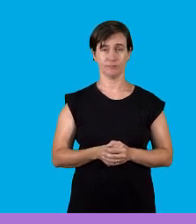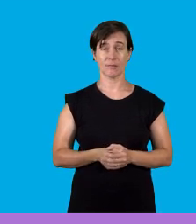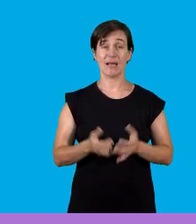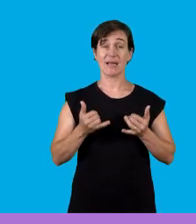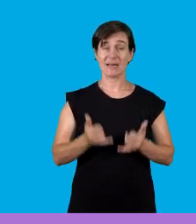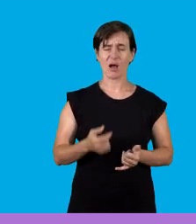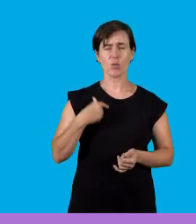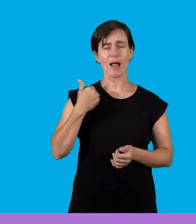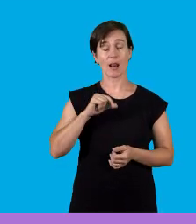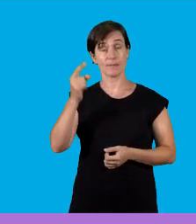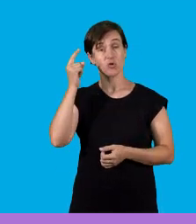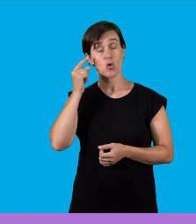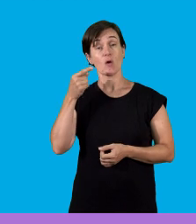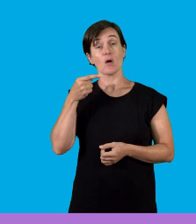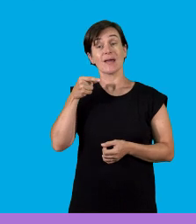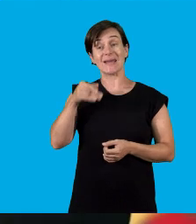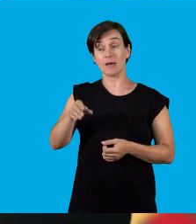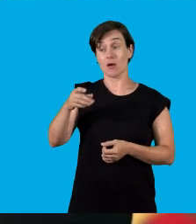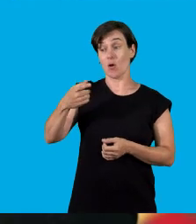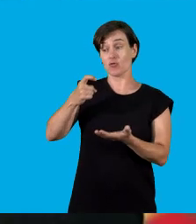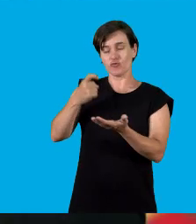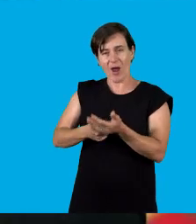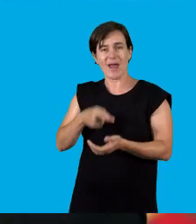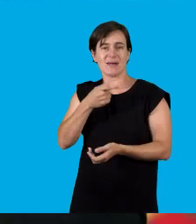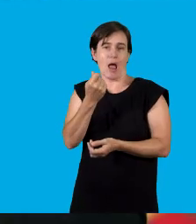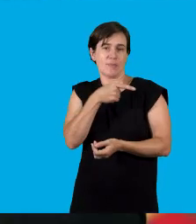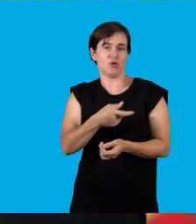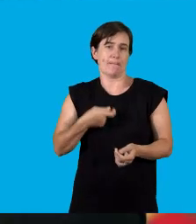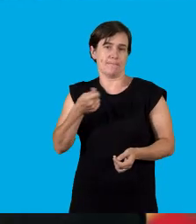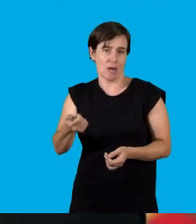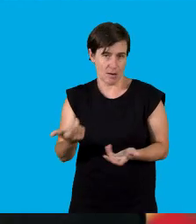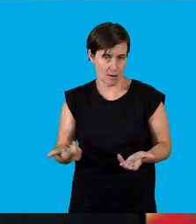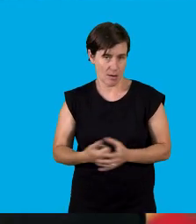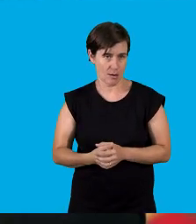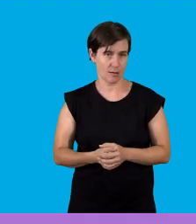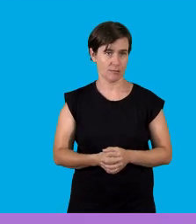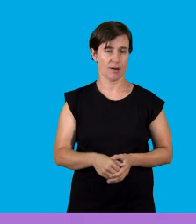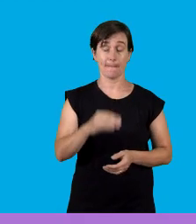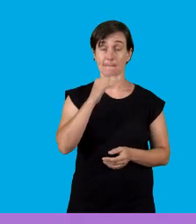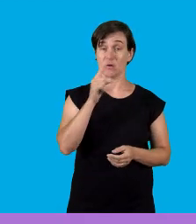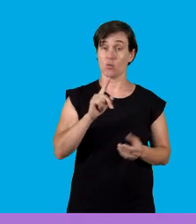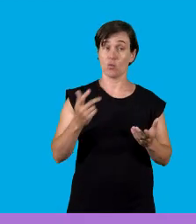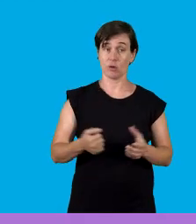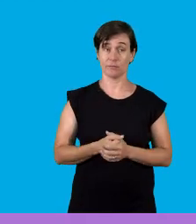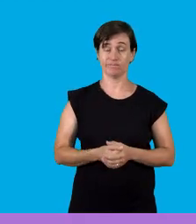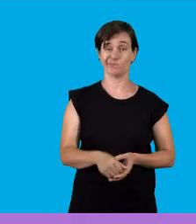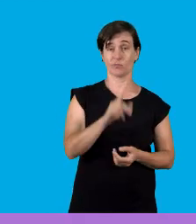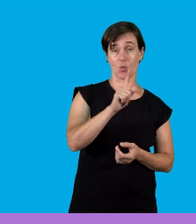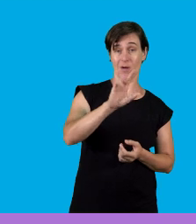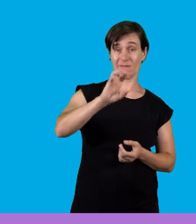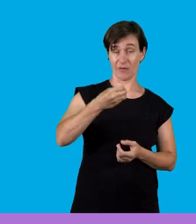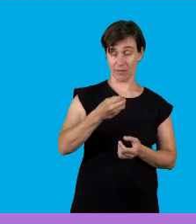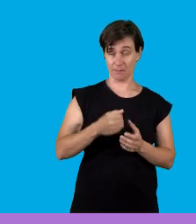pounds. So we would like to know how much did he pay in South African Rand. So therefore, we'll take